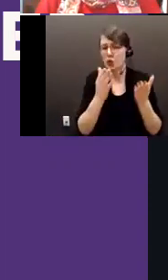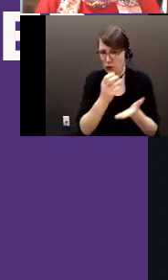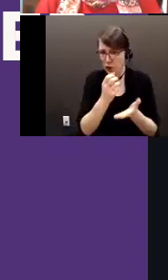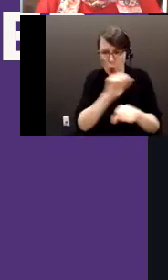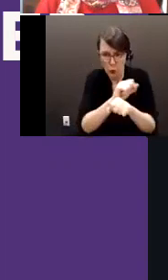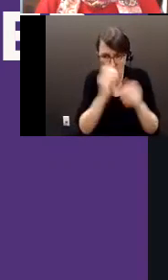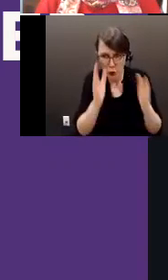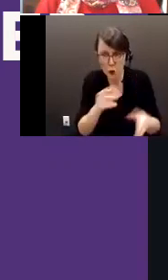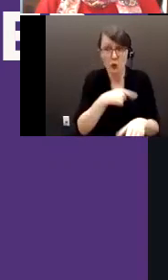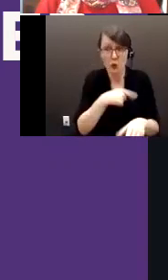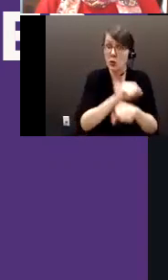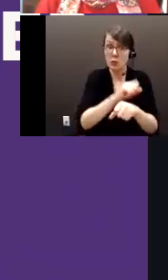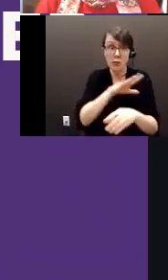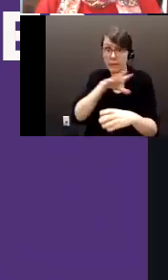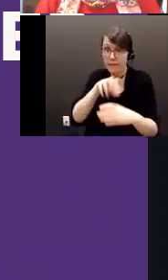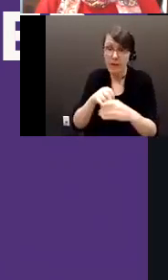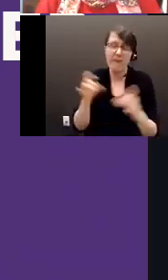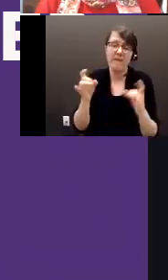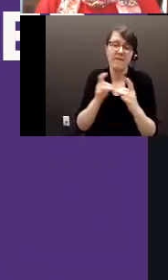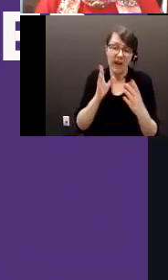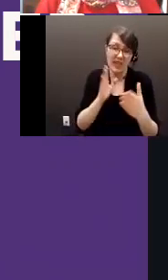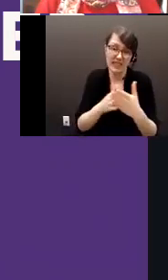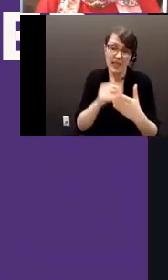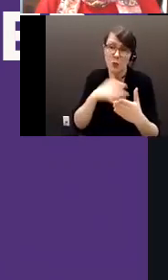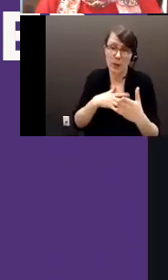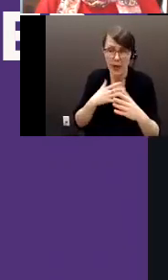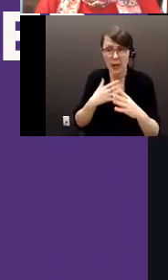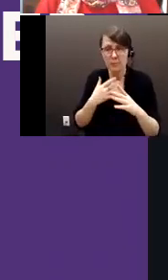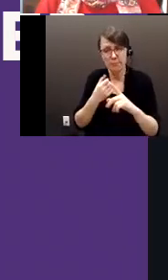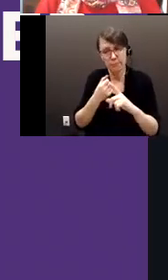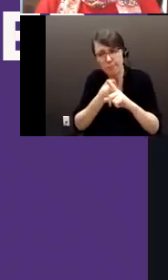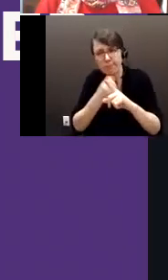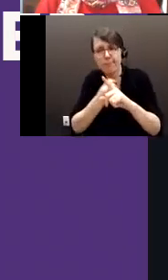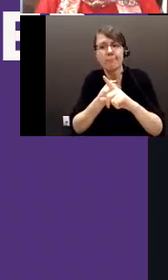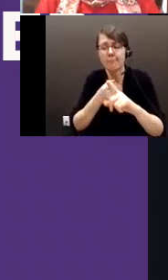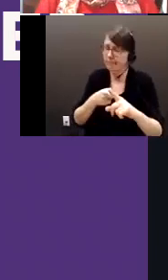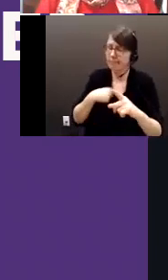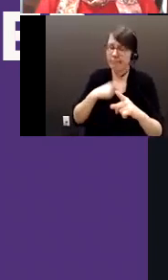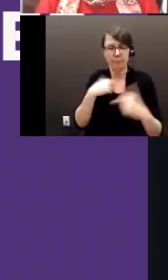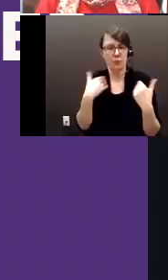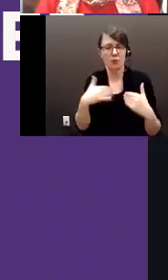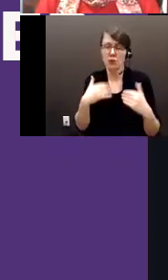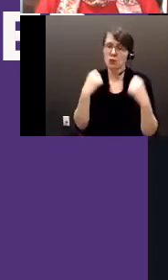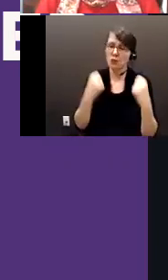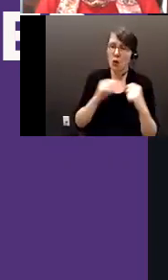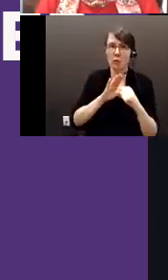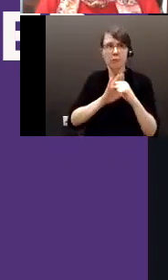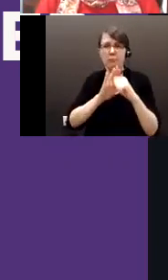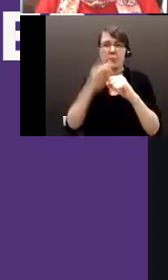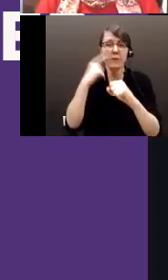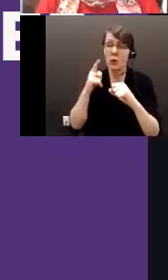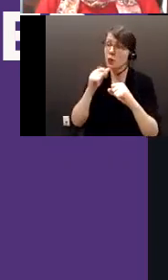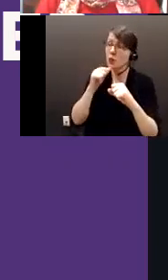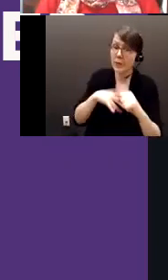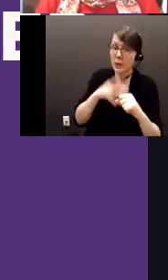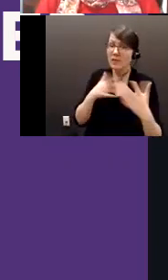nearly 40 years. And she's been a tireless advocate for women who have experienced sexual violence or different